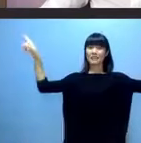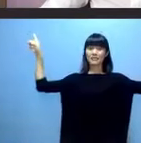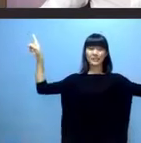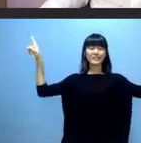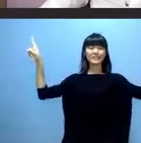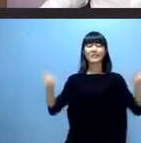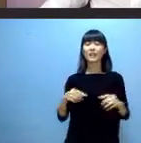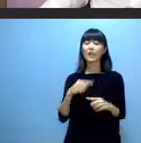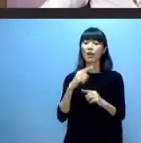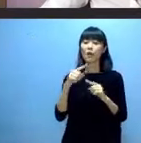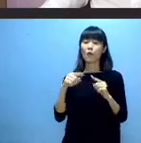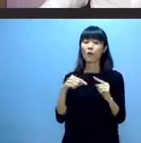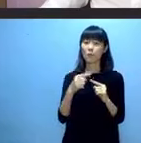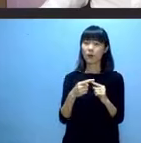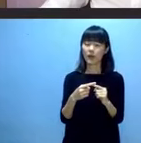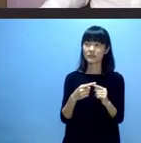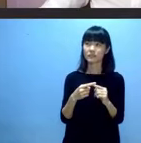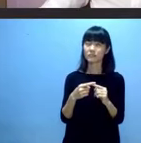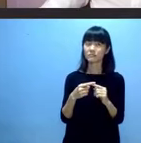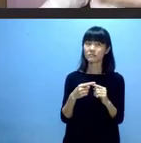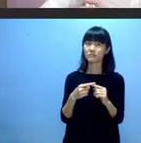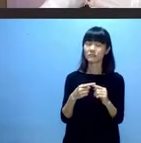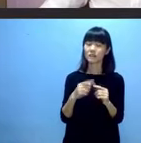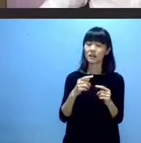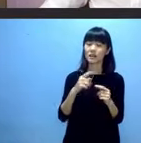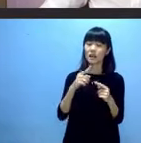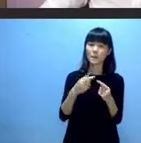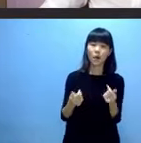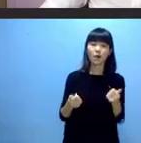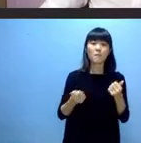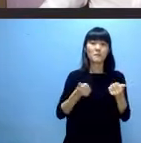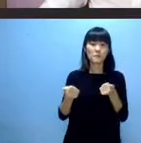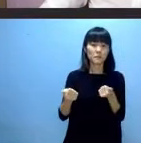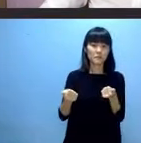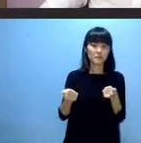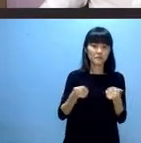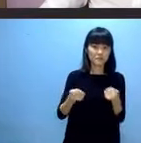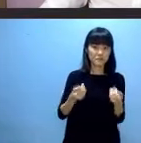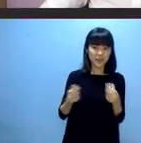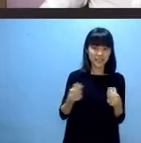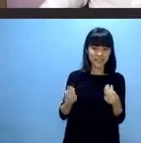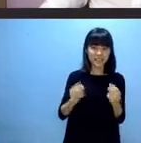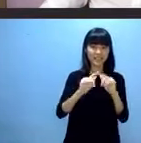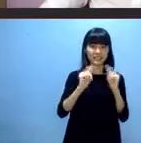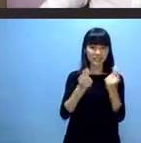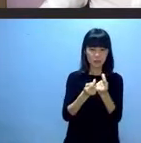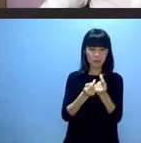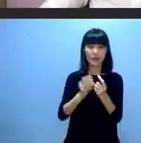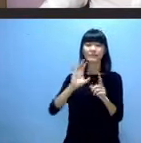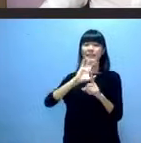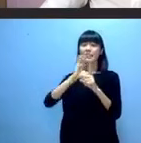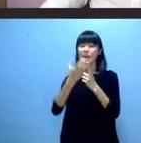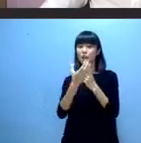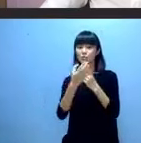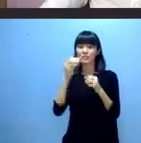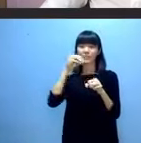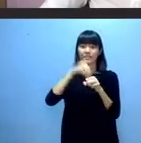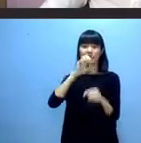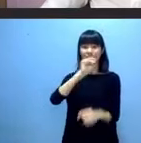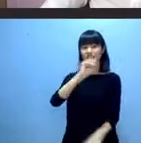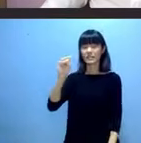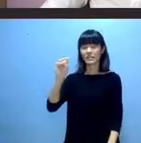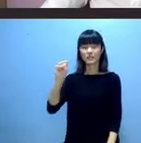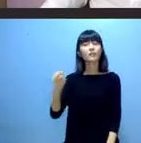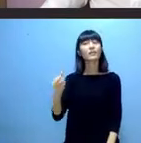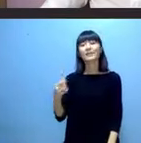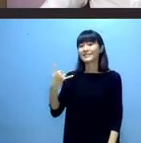let's say, like managing the team or, you know, the kind of culture we want to build at Society Staples, that still, you know, creates some sort of a fight